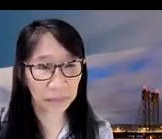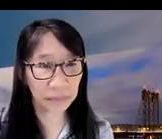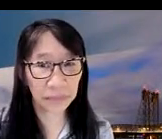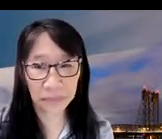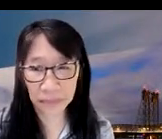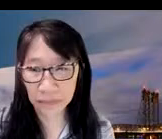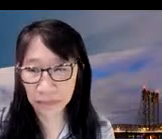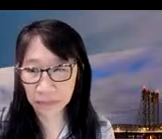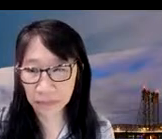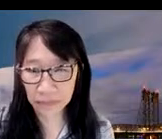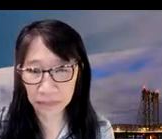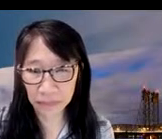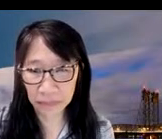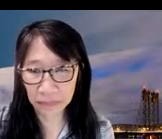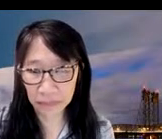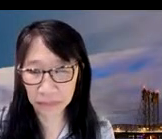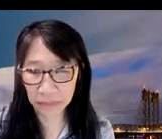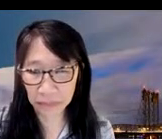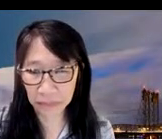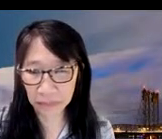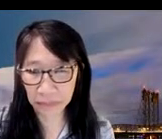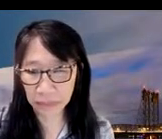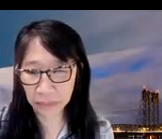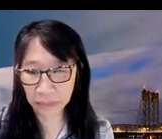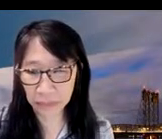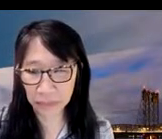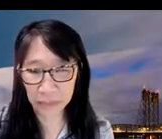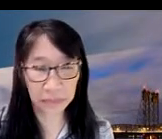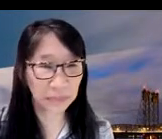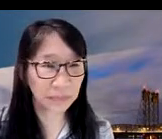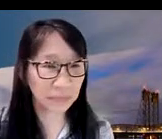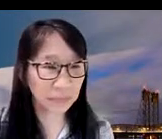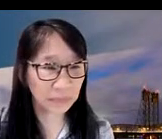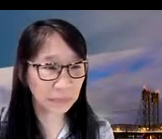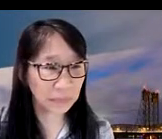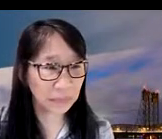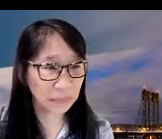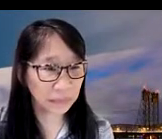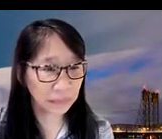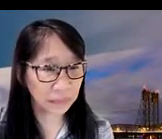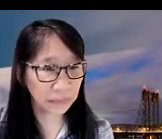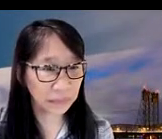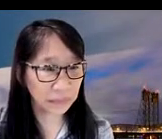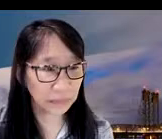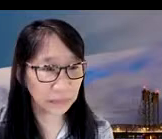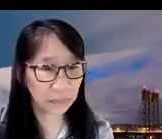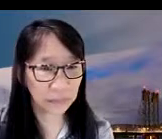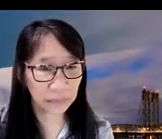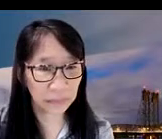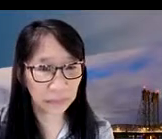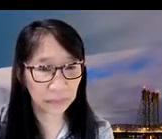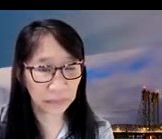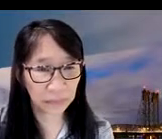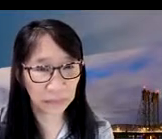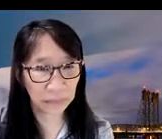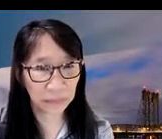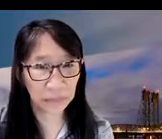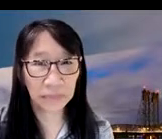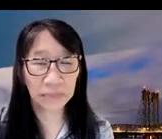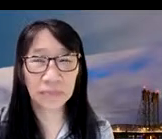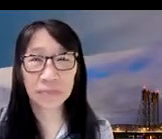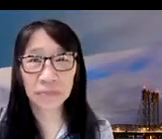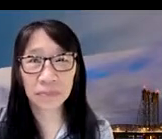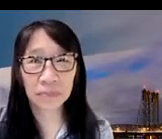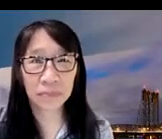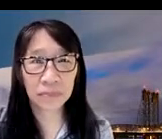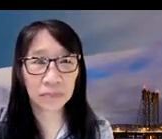Beach, and I've got to tell you, the idea of option 2, where you have direct access, non-freeway access from